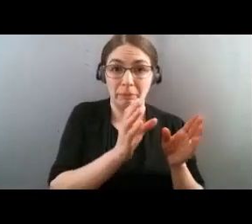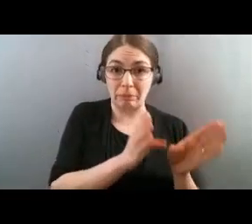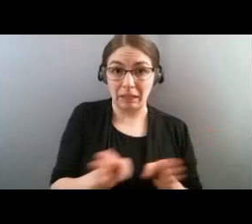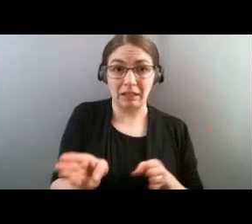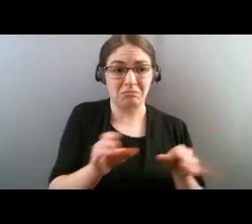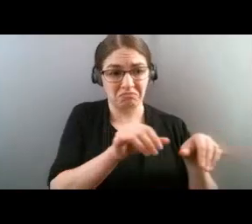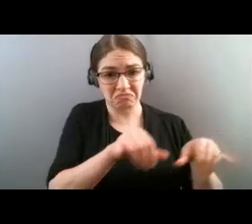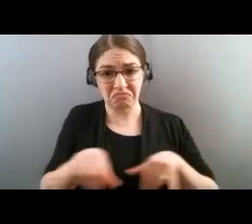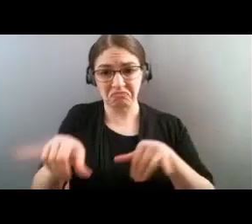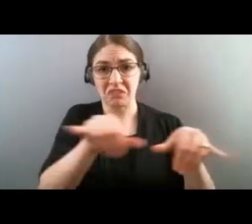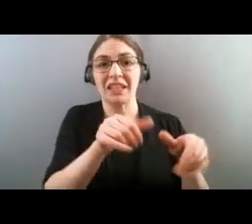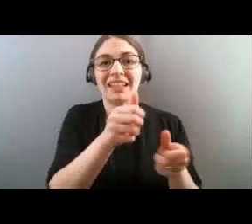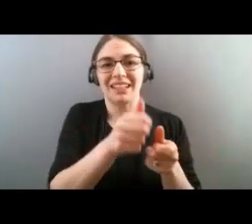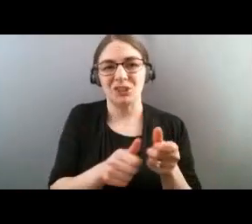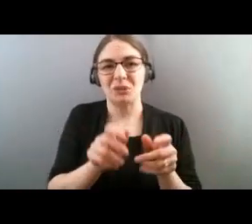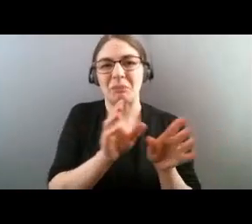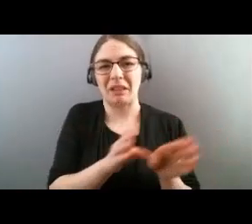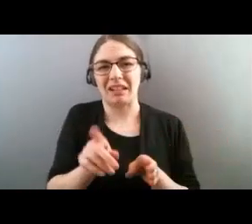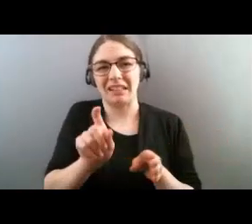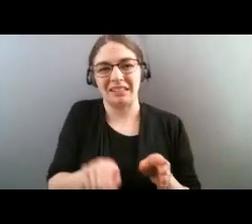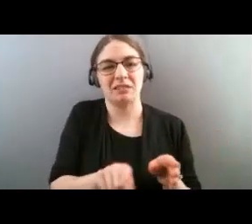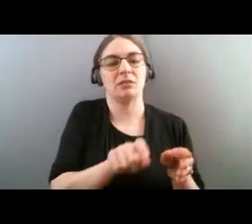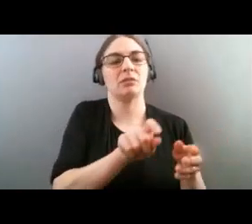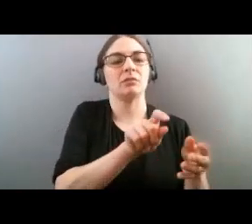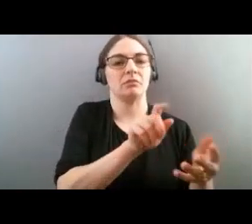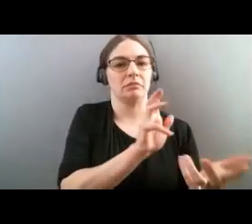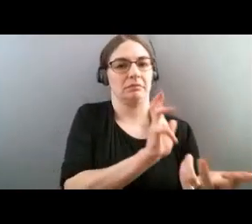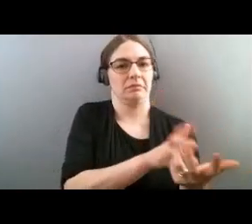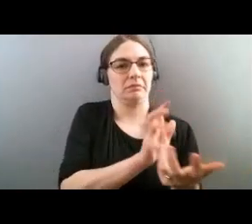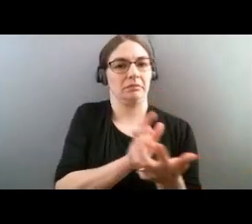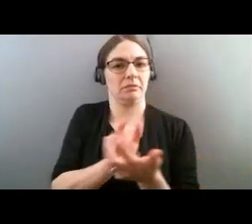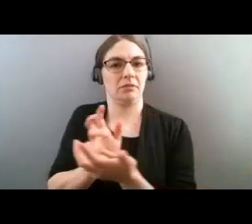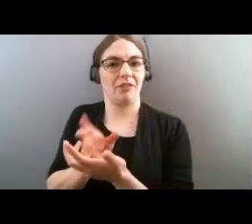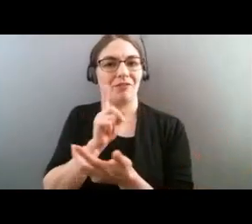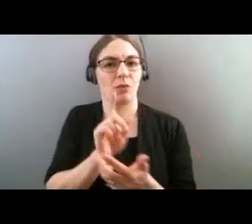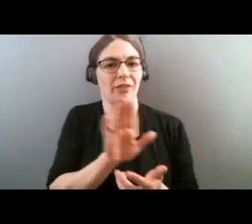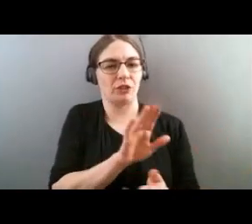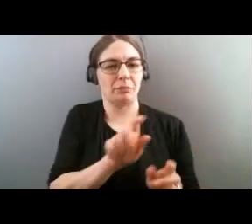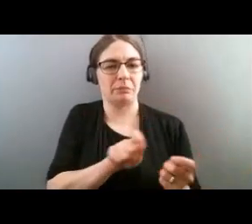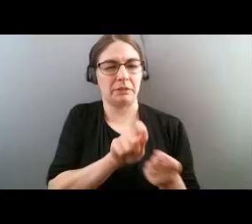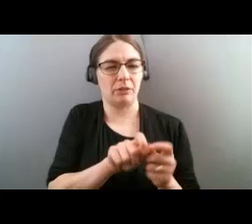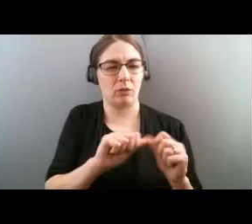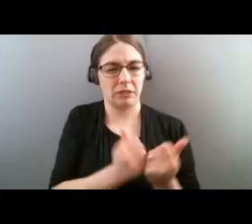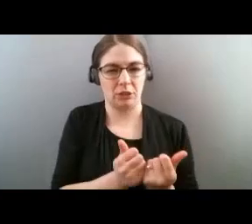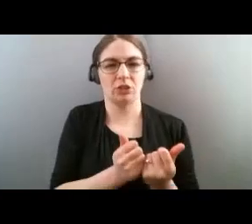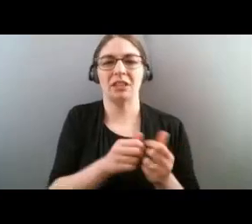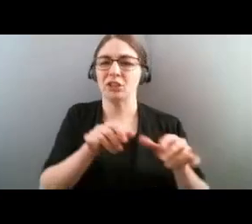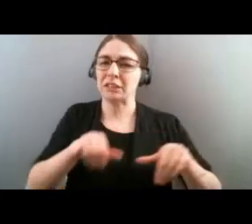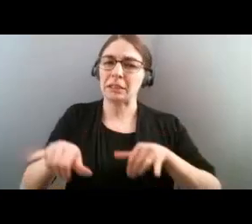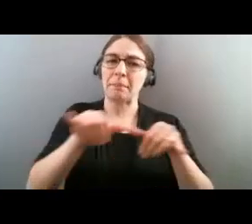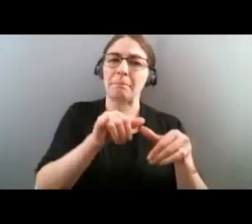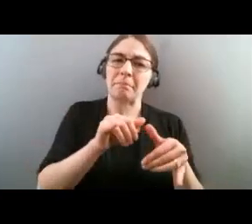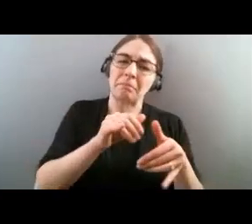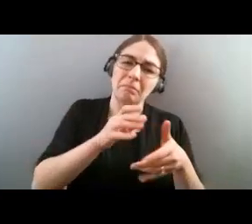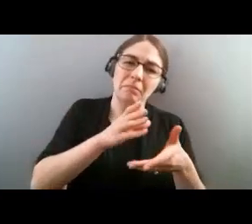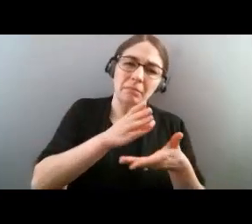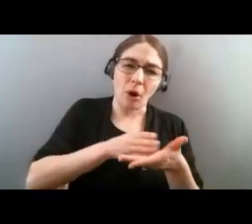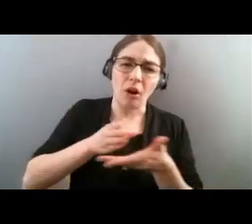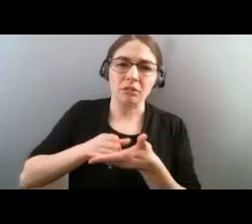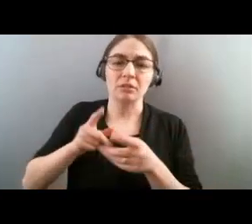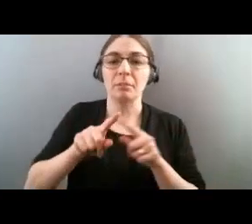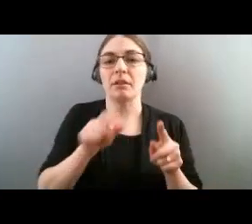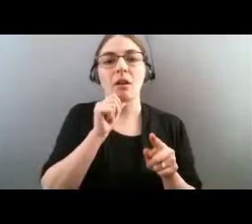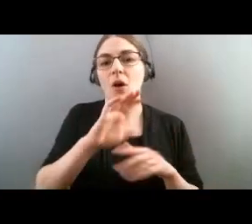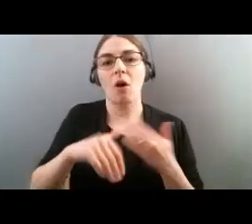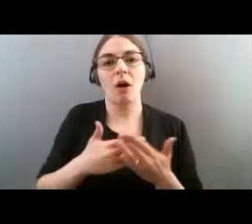to each organization. We are not all the same. We don't all have the same processes in place or same type